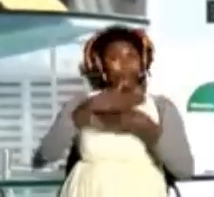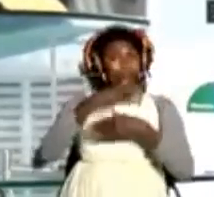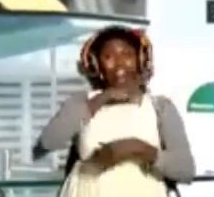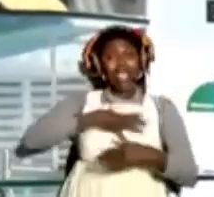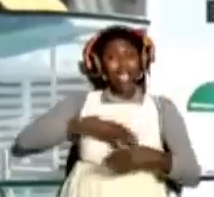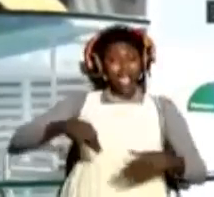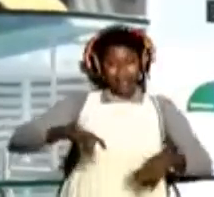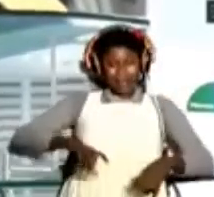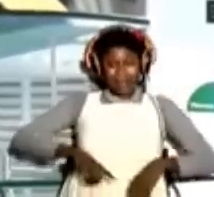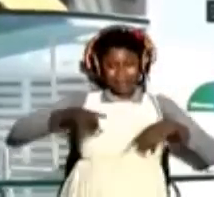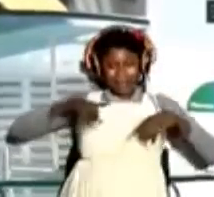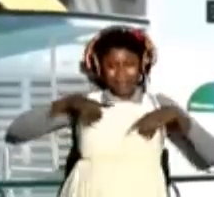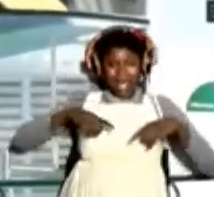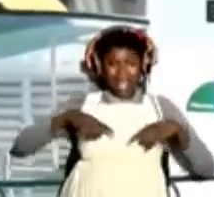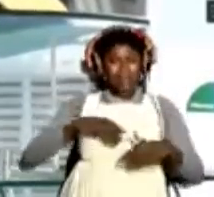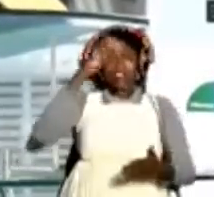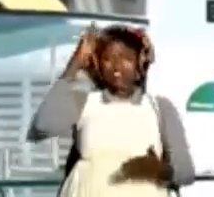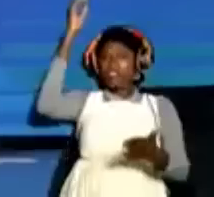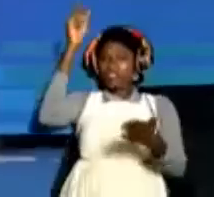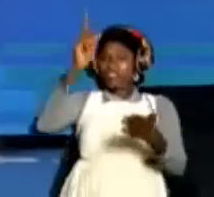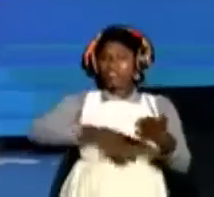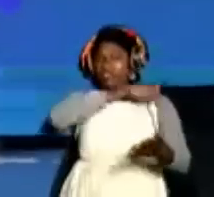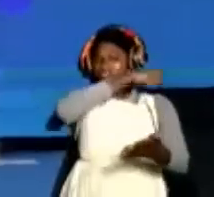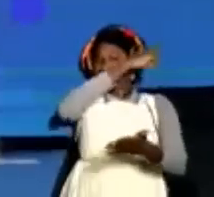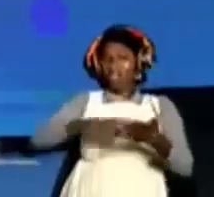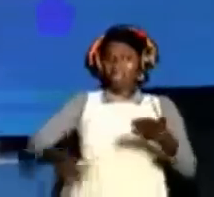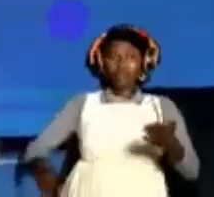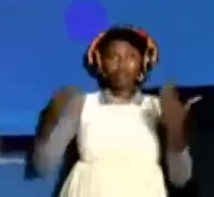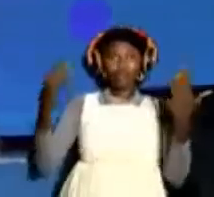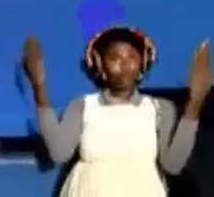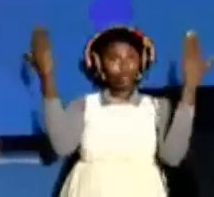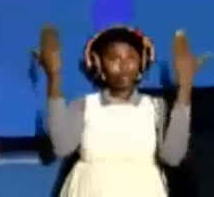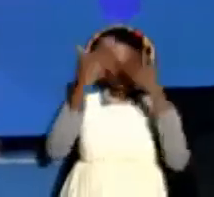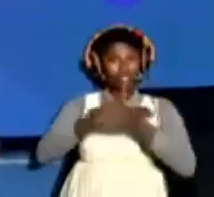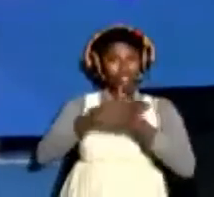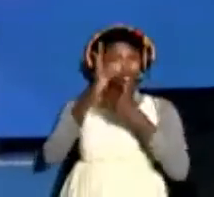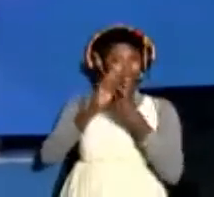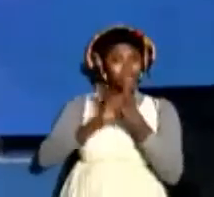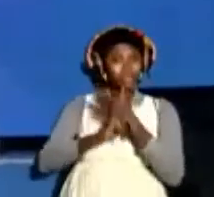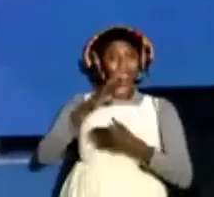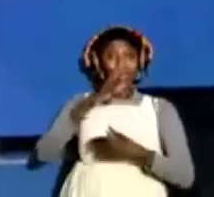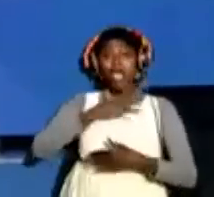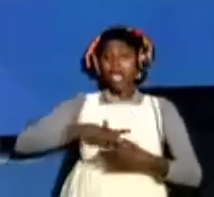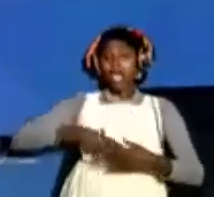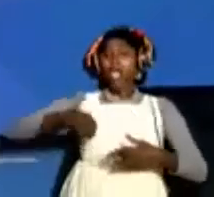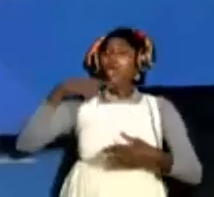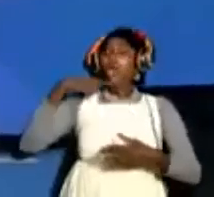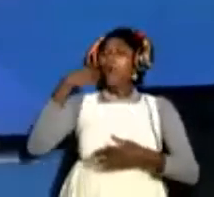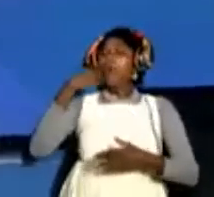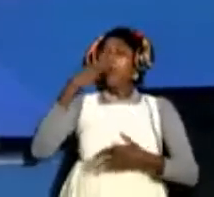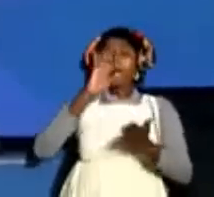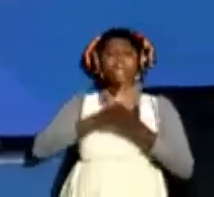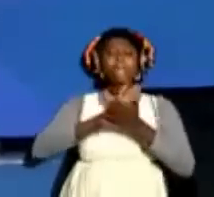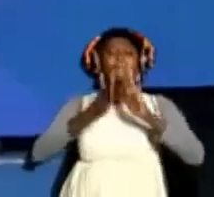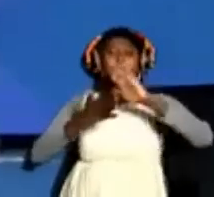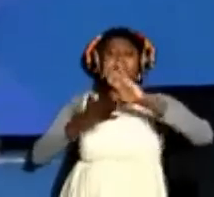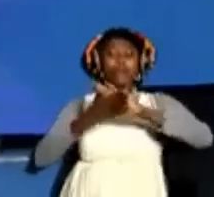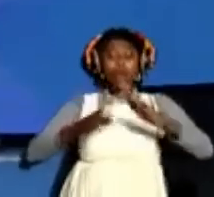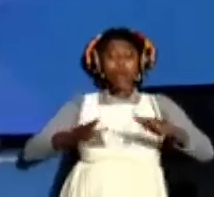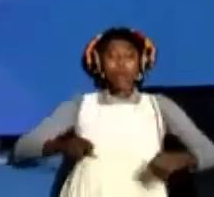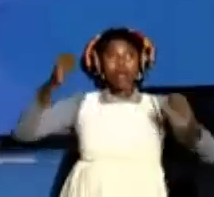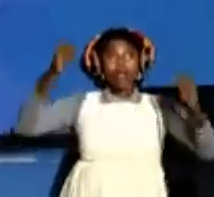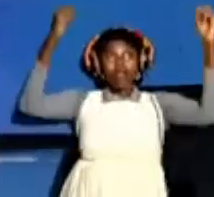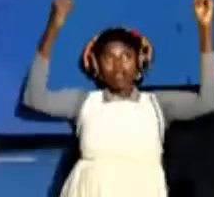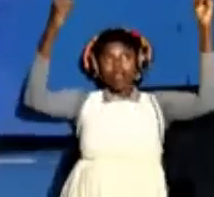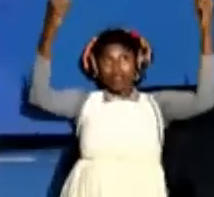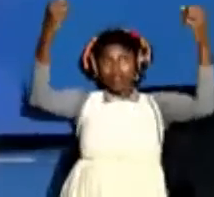rebuke every activity of darkness wherever they find it, who becomes the light. The